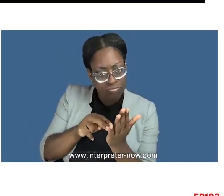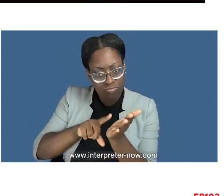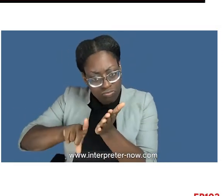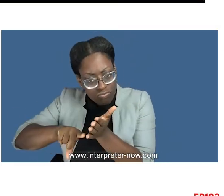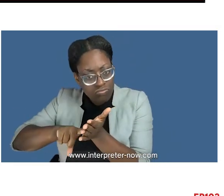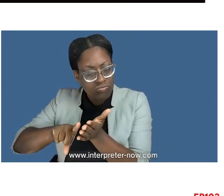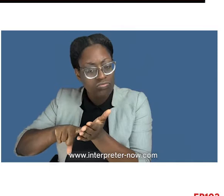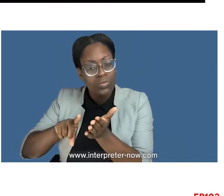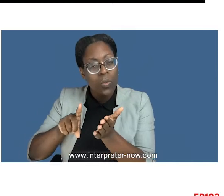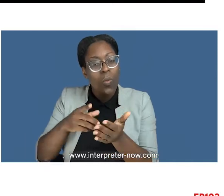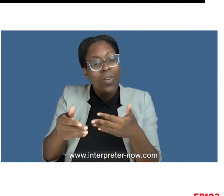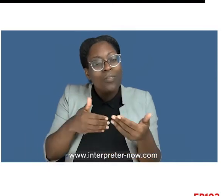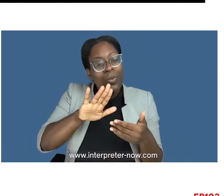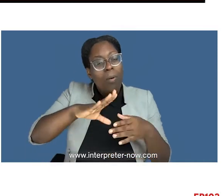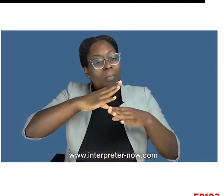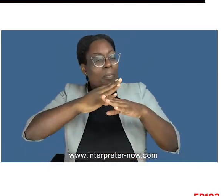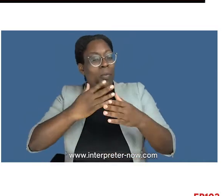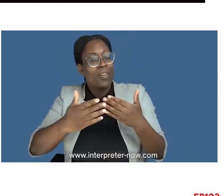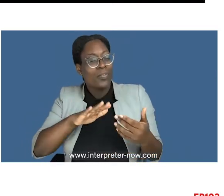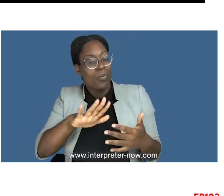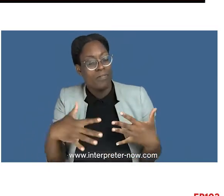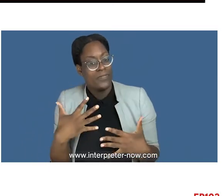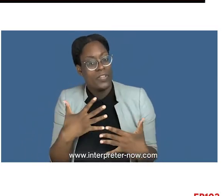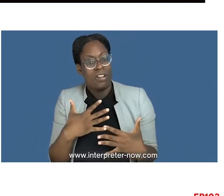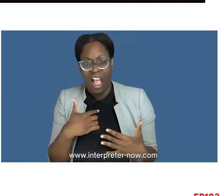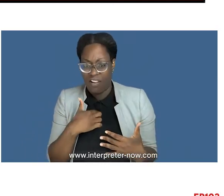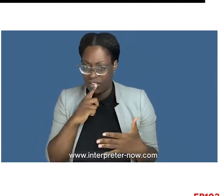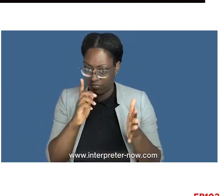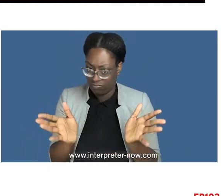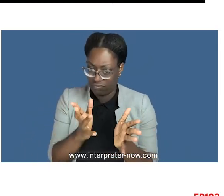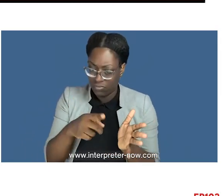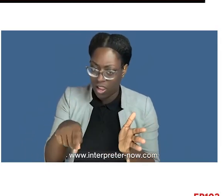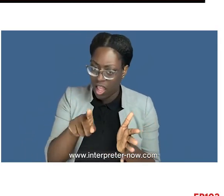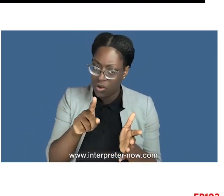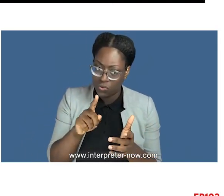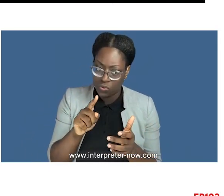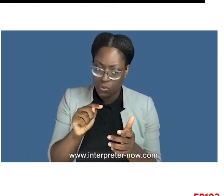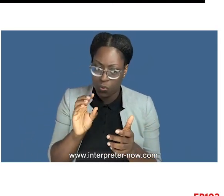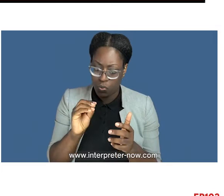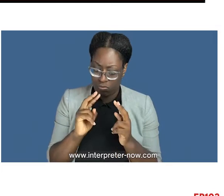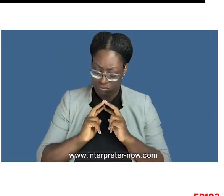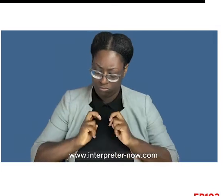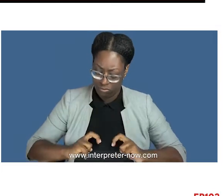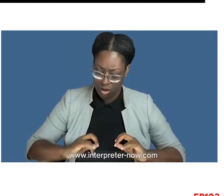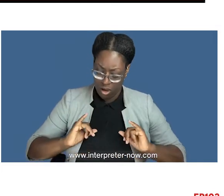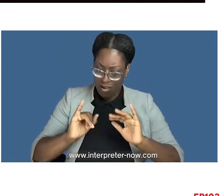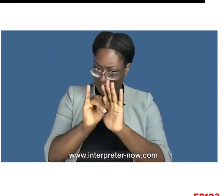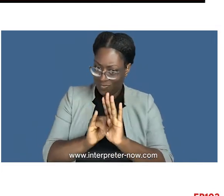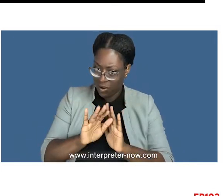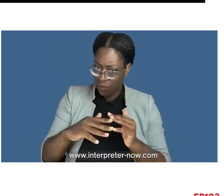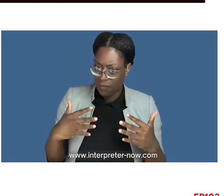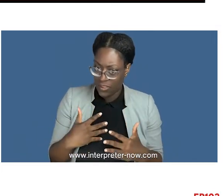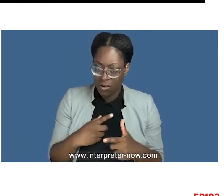And really, really work through your challenges. Go past the fear. Fear is